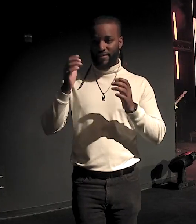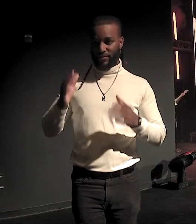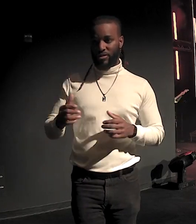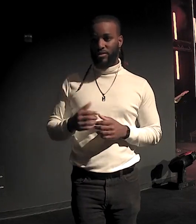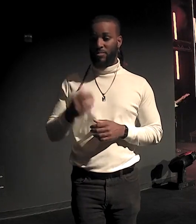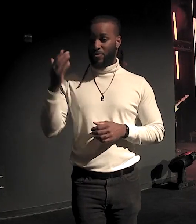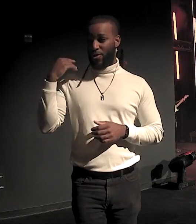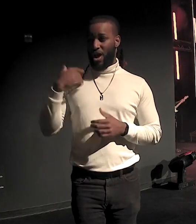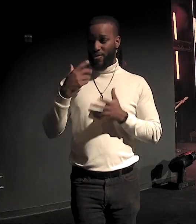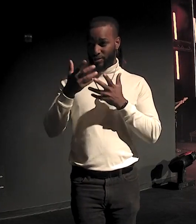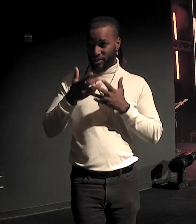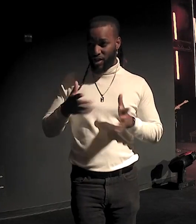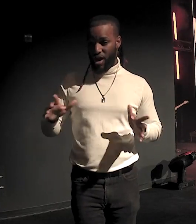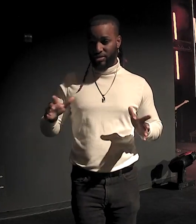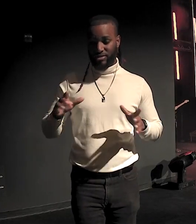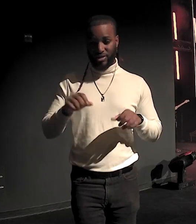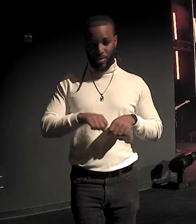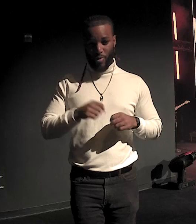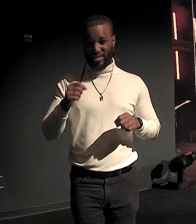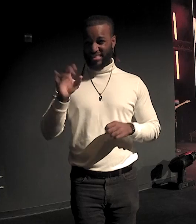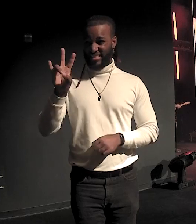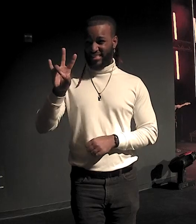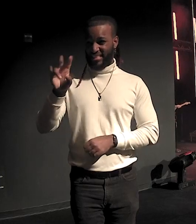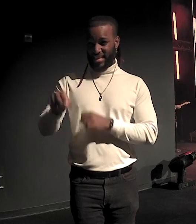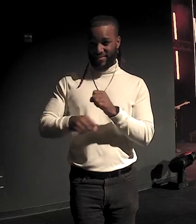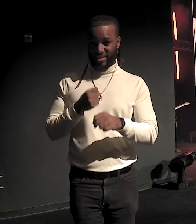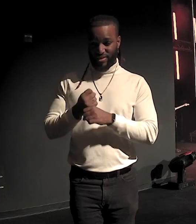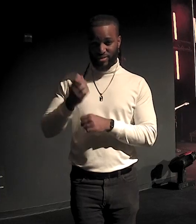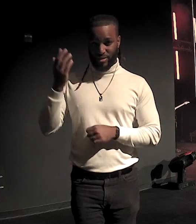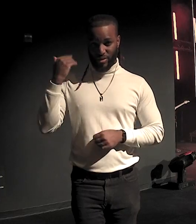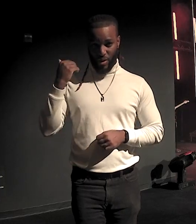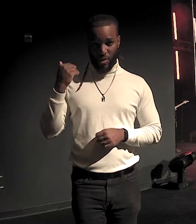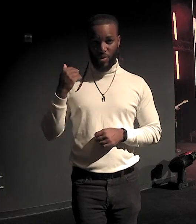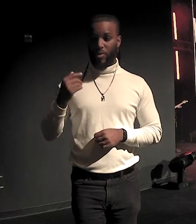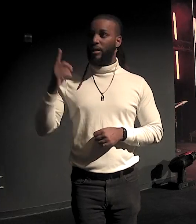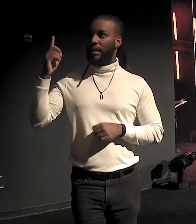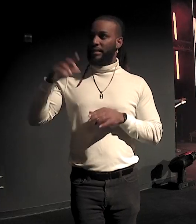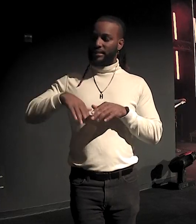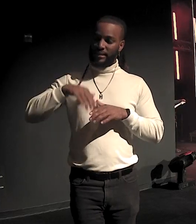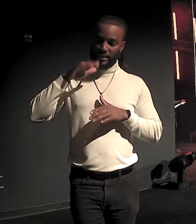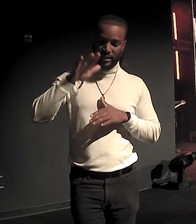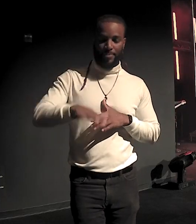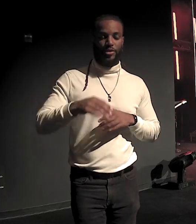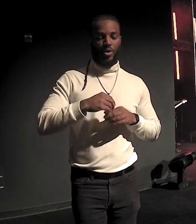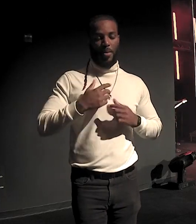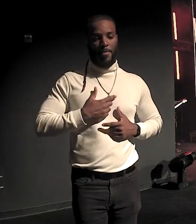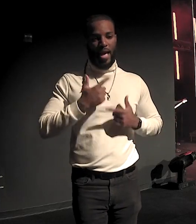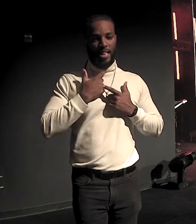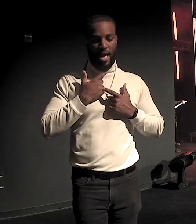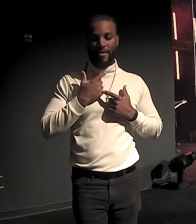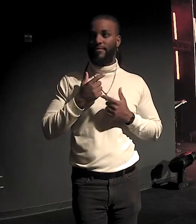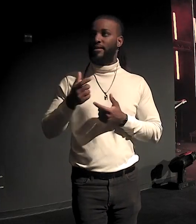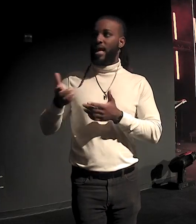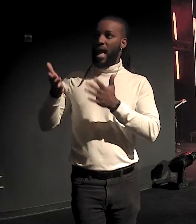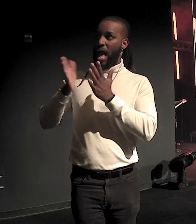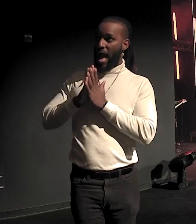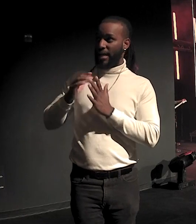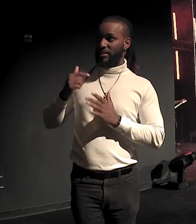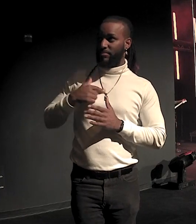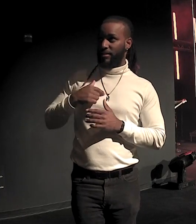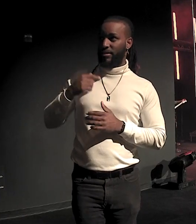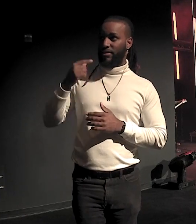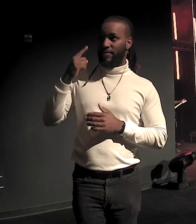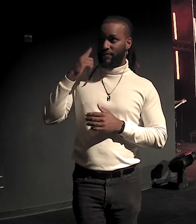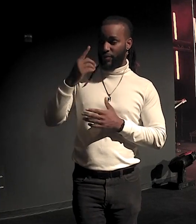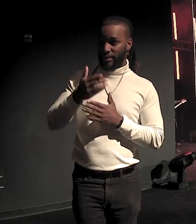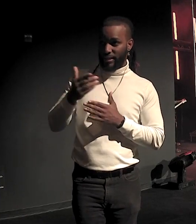lost and broken. 7 years ago, he stepped into my life, asked me four things, gave me